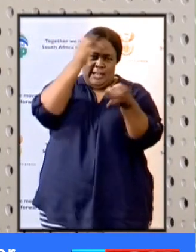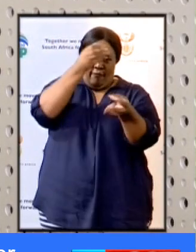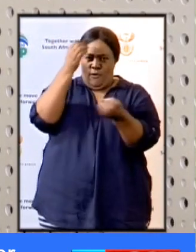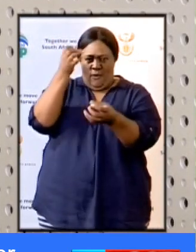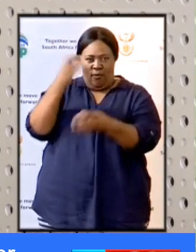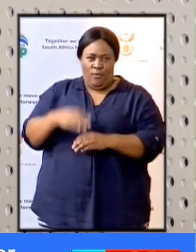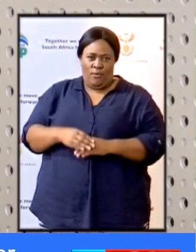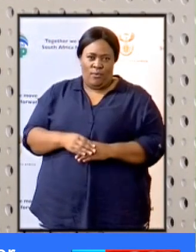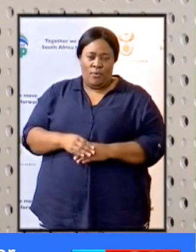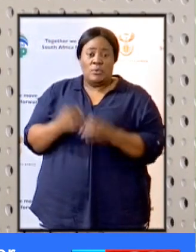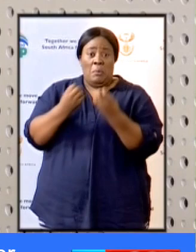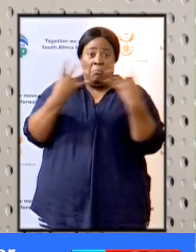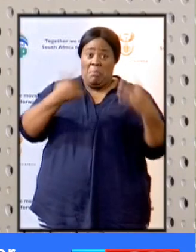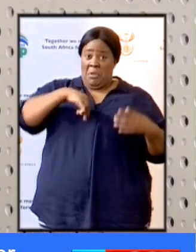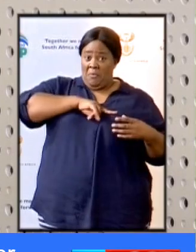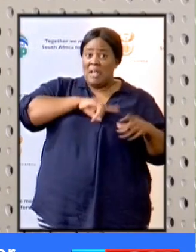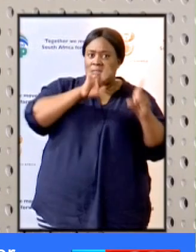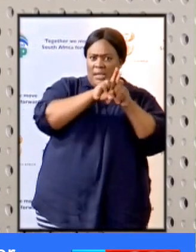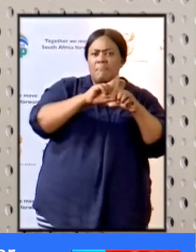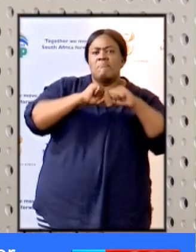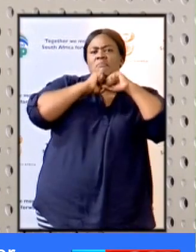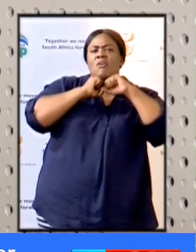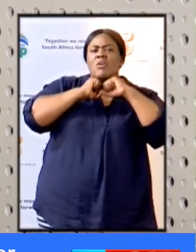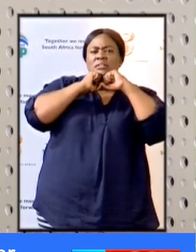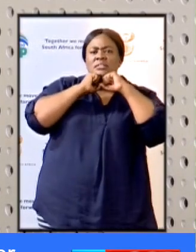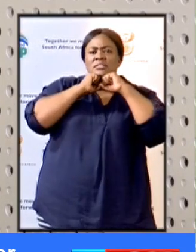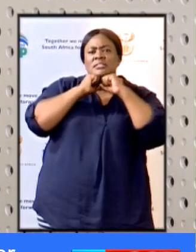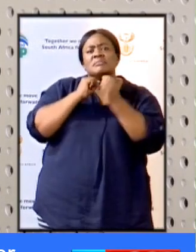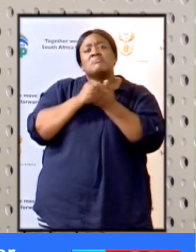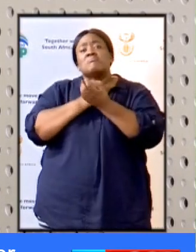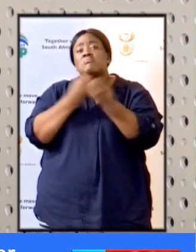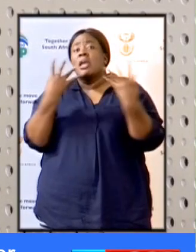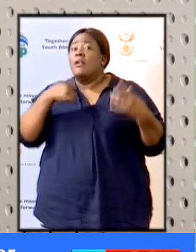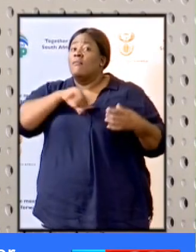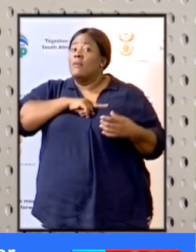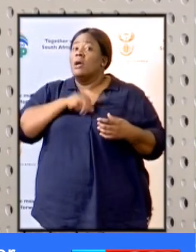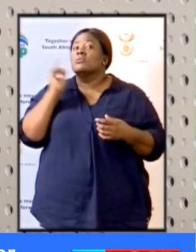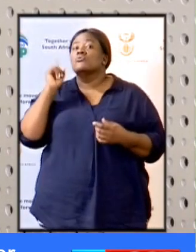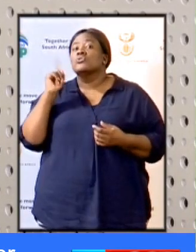Many of us are parents. Many of us might be teachers, many